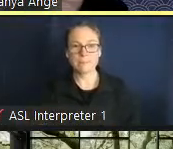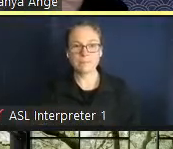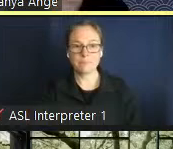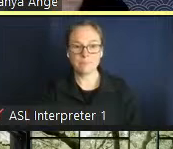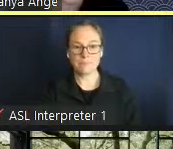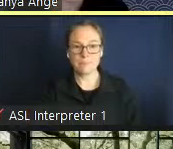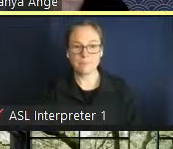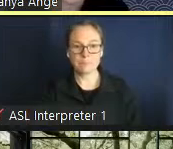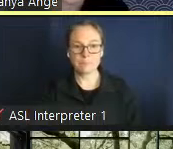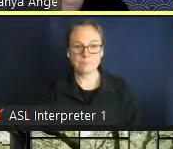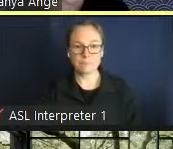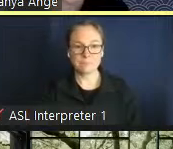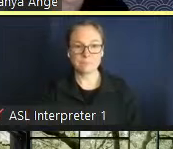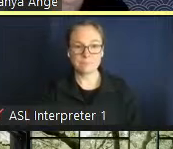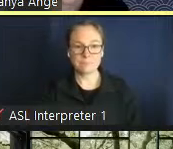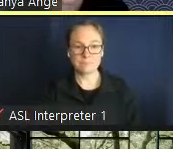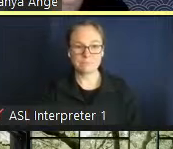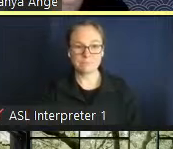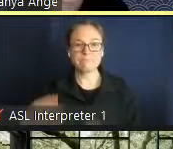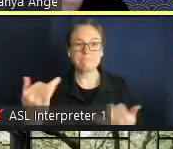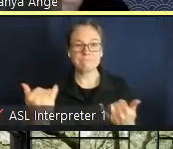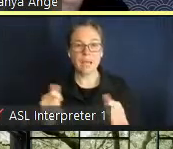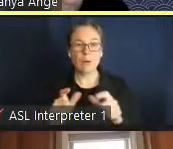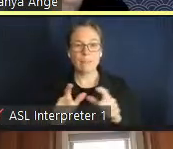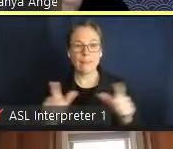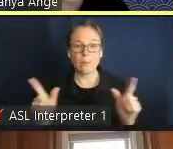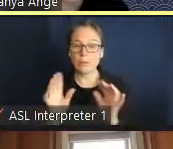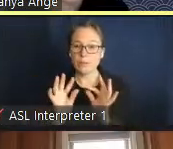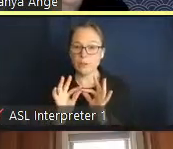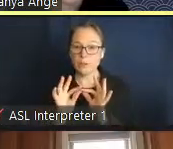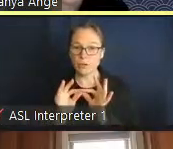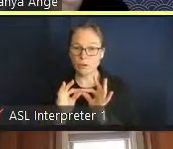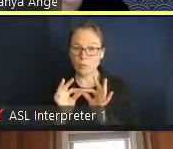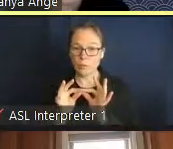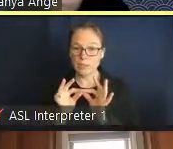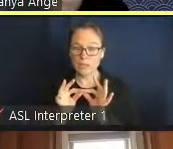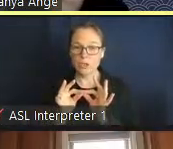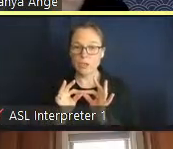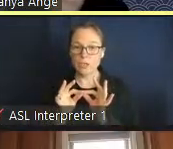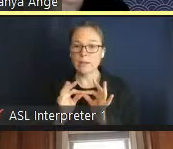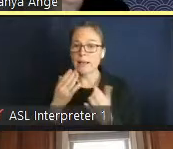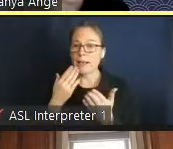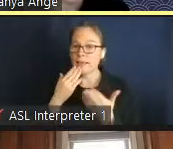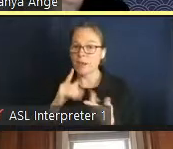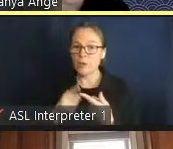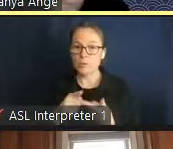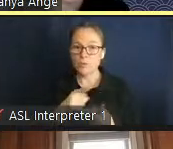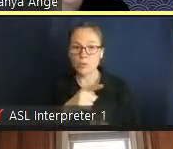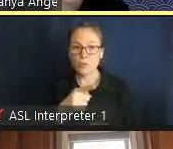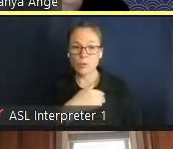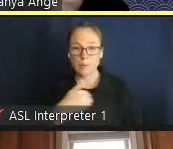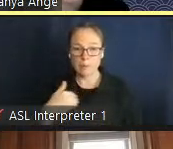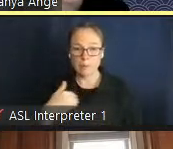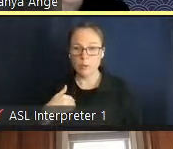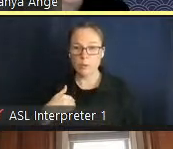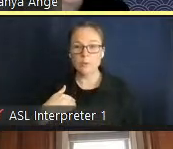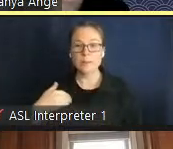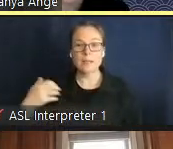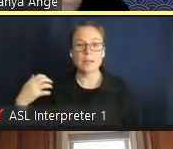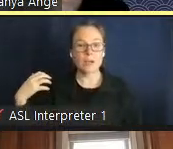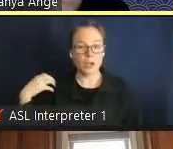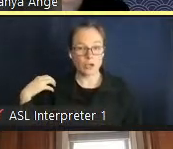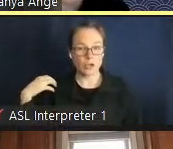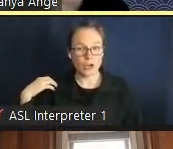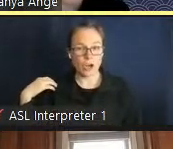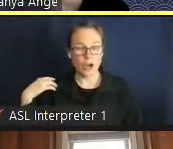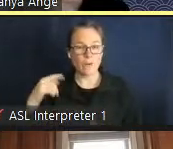And we will now have language interpretation. Thank you, Chair Harrington, Committee Member Harrington, for pointing that out.